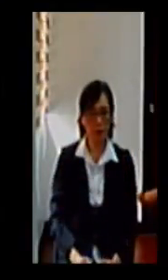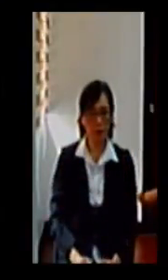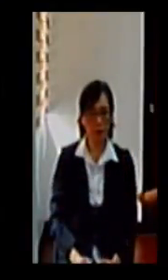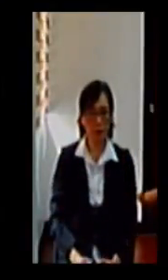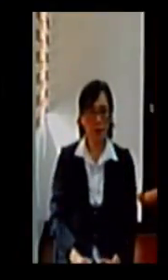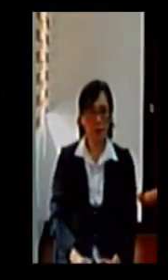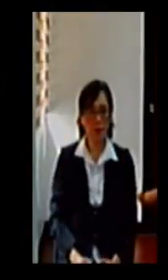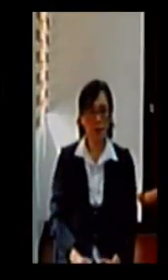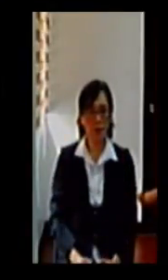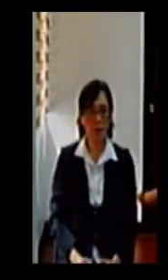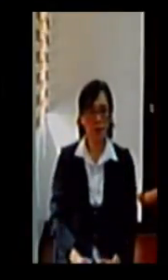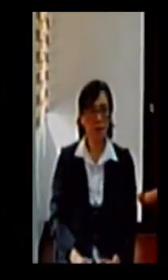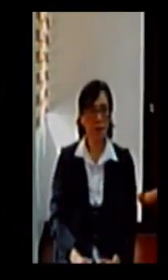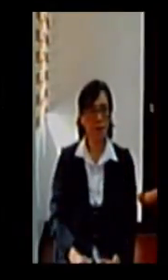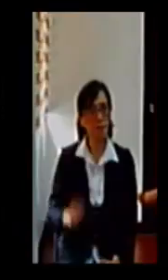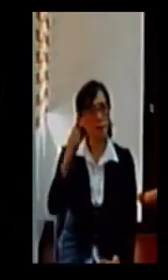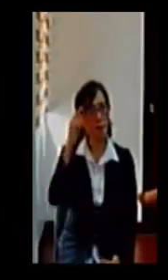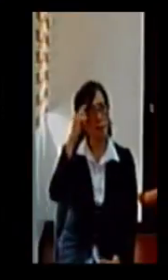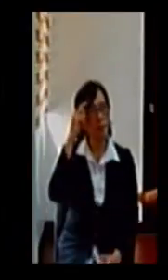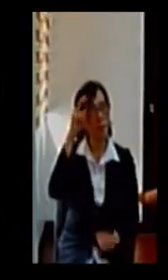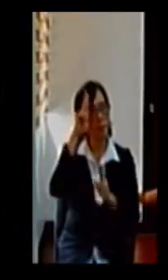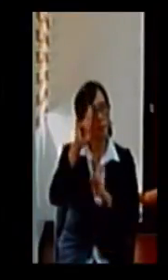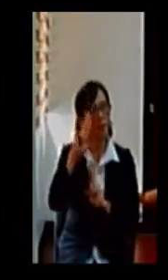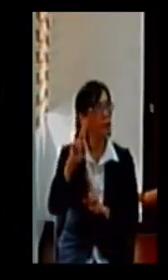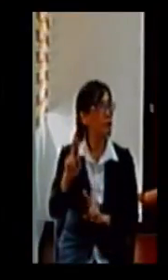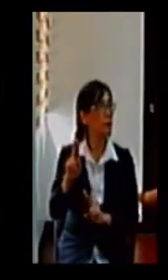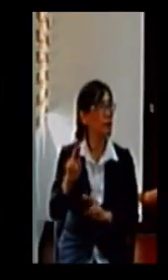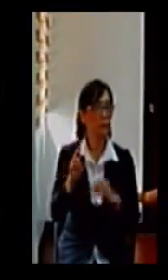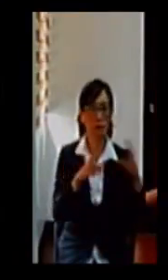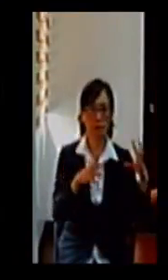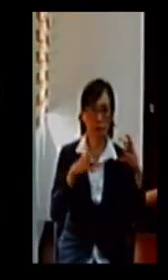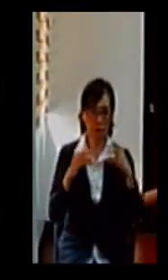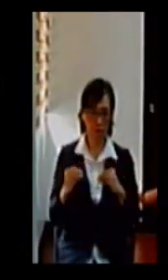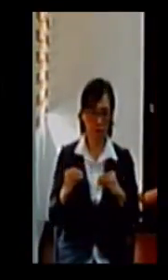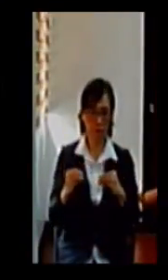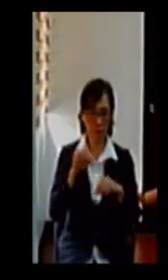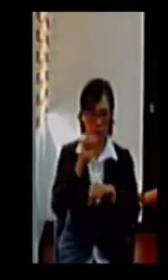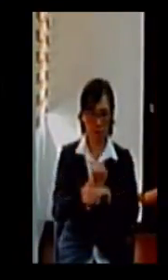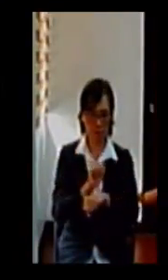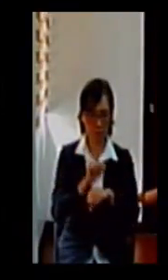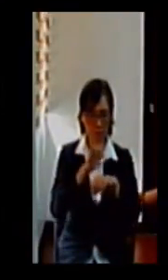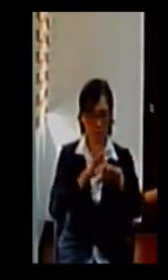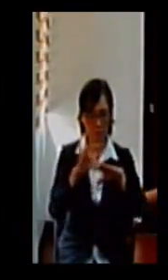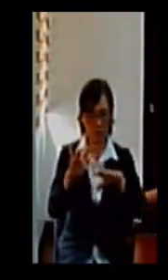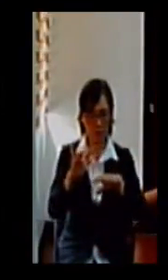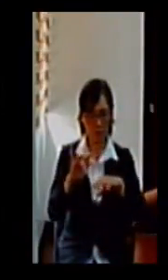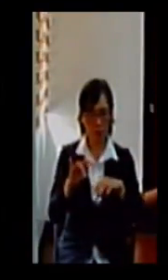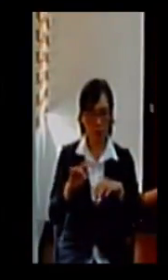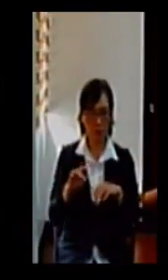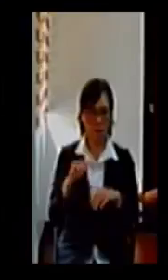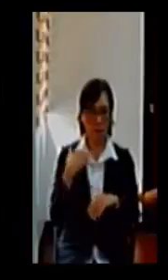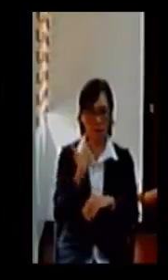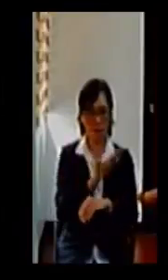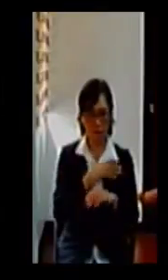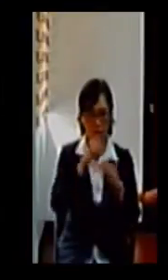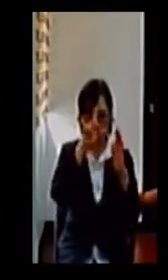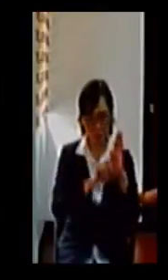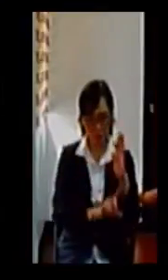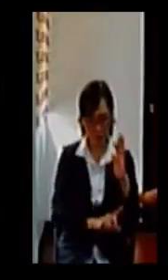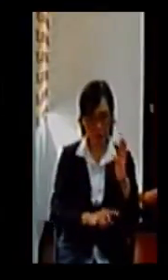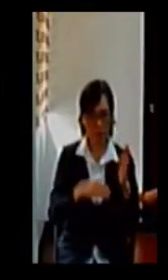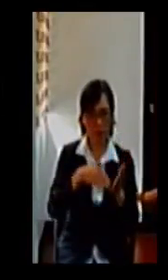I think, Your Honor, if we've done our job earlier, then we will be less